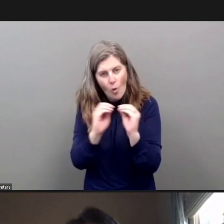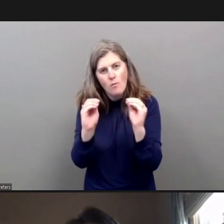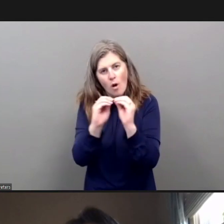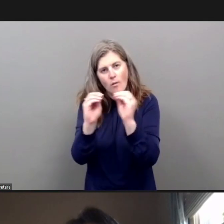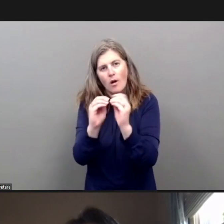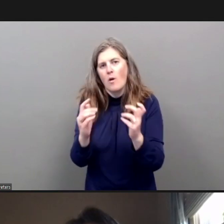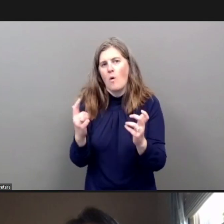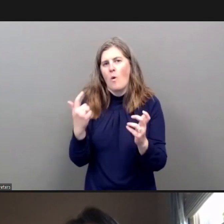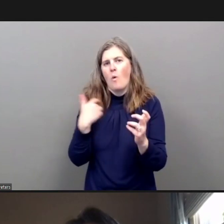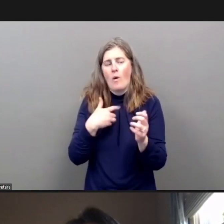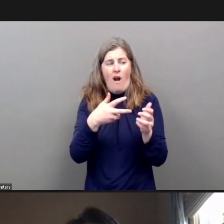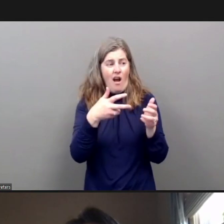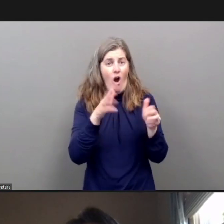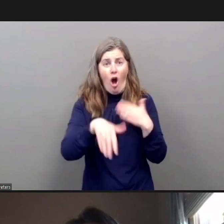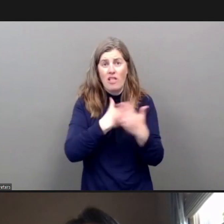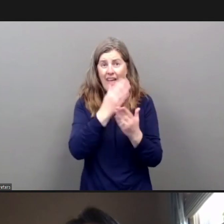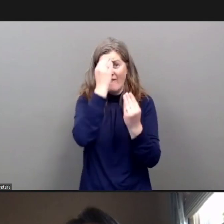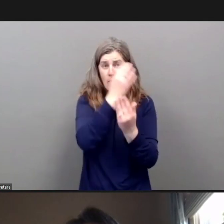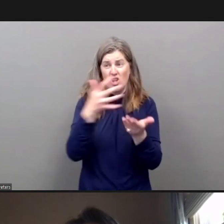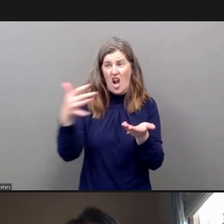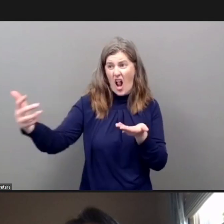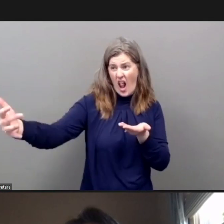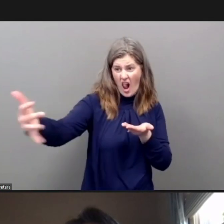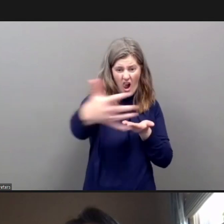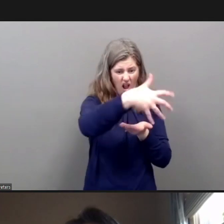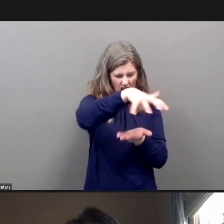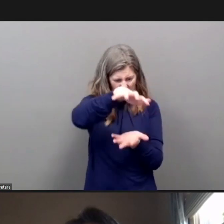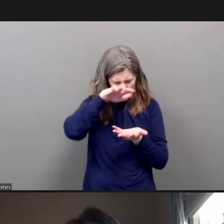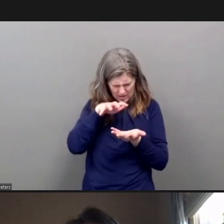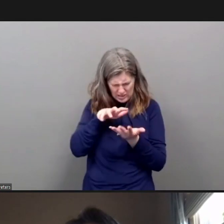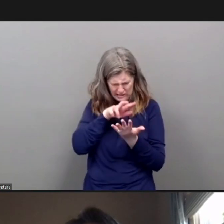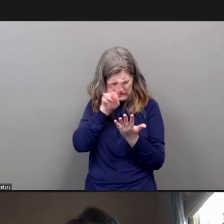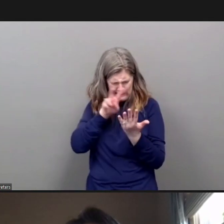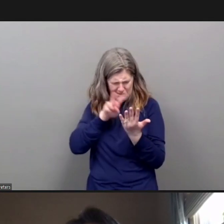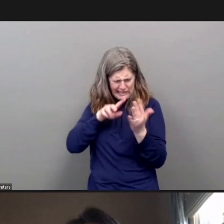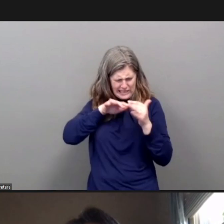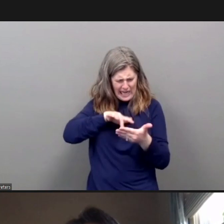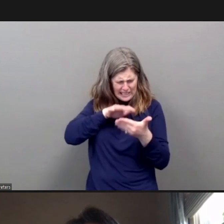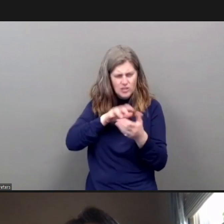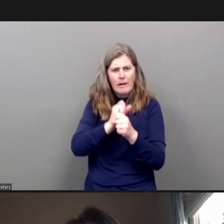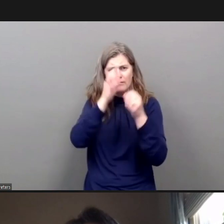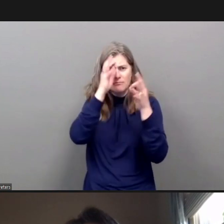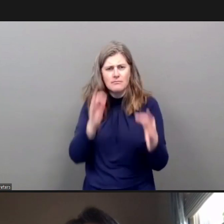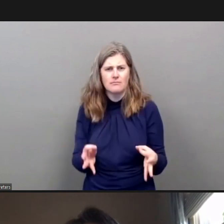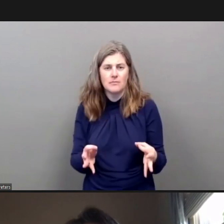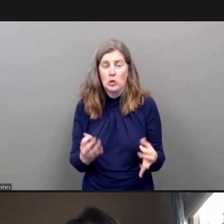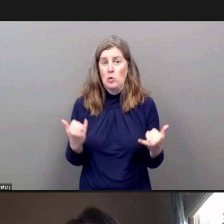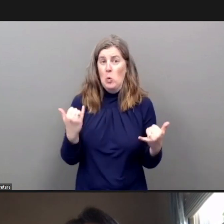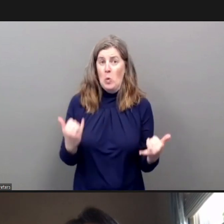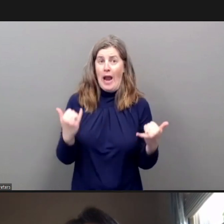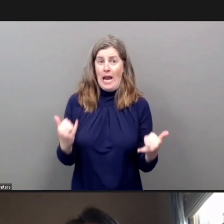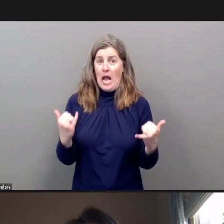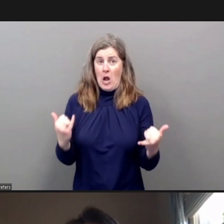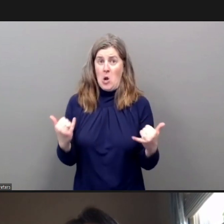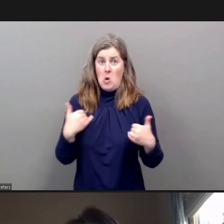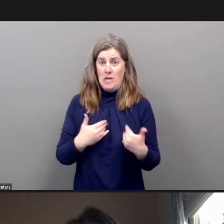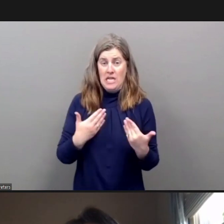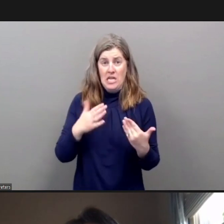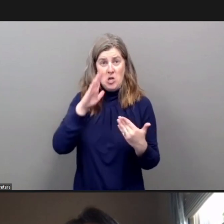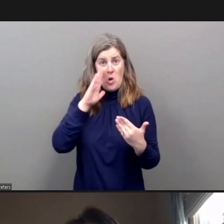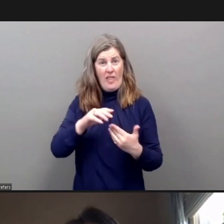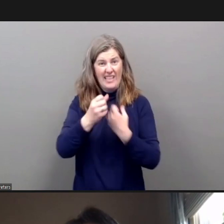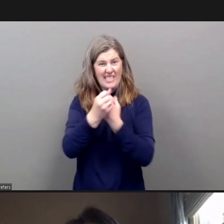like I said, we want to pull all that data together to make informed decisions. At this point in time, we know that the safety and